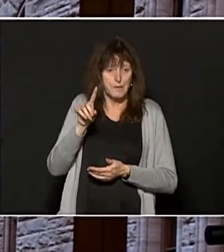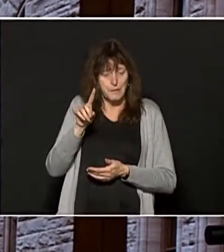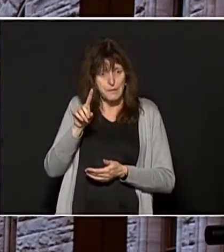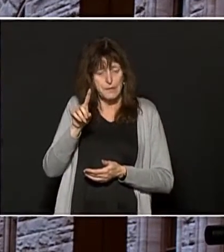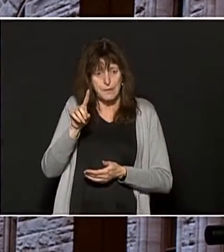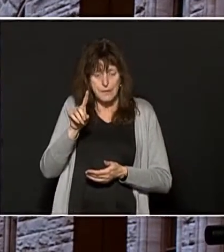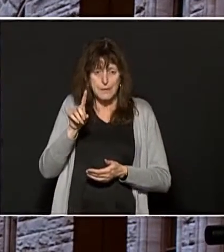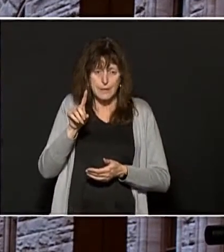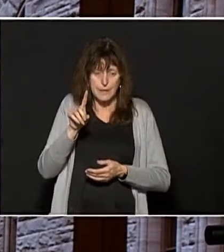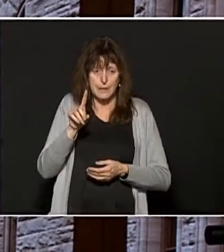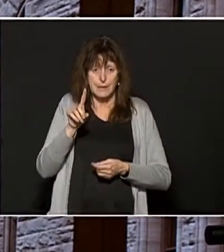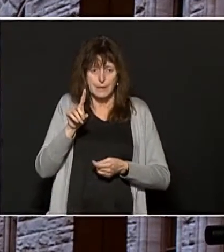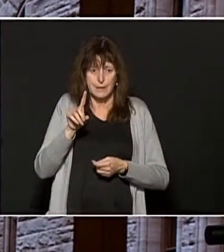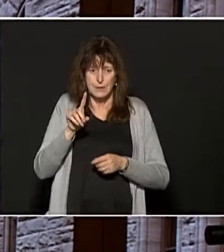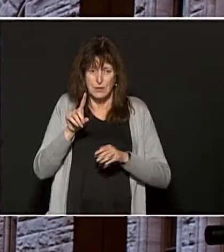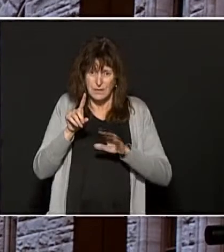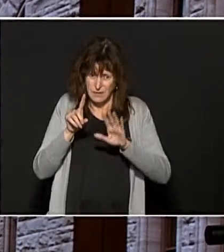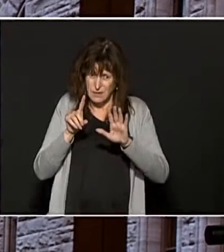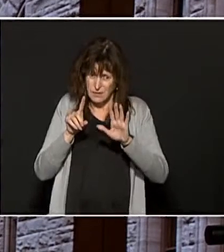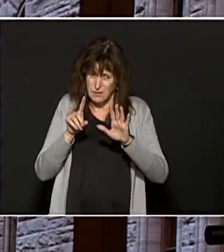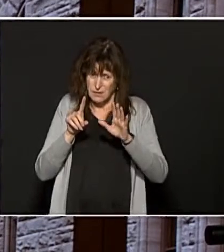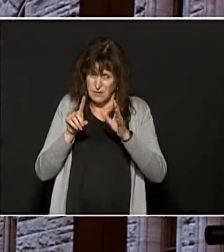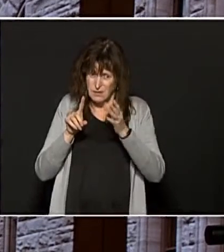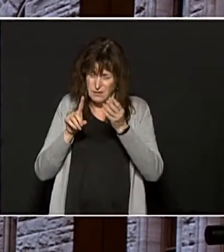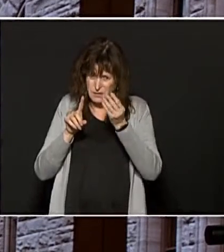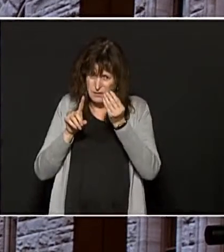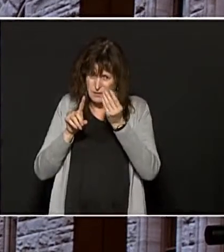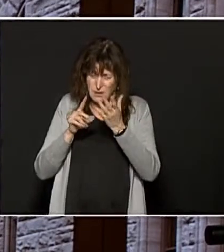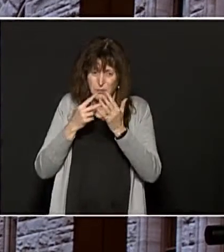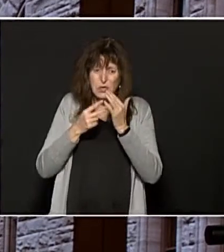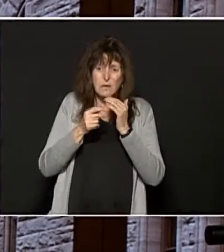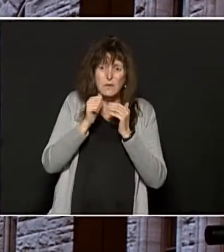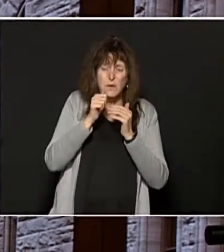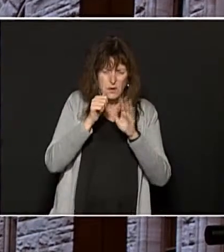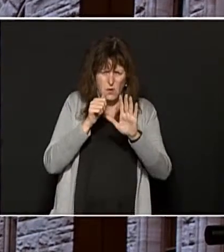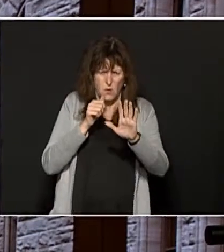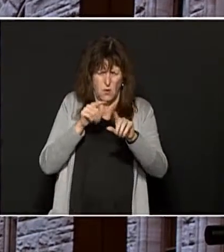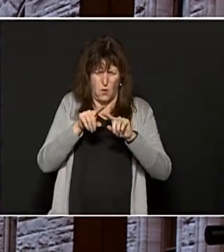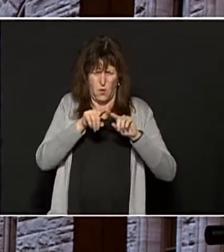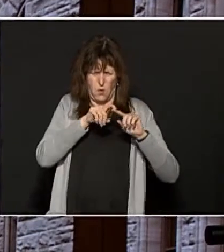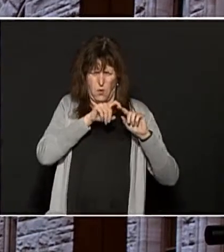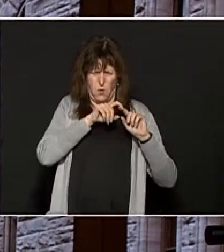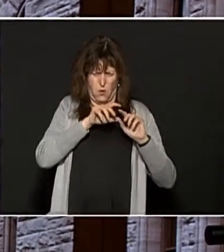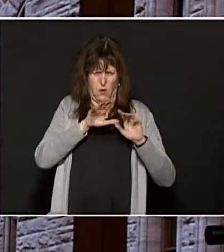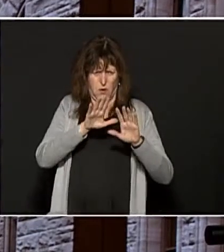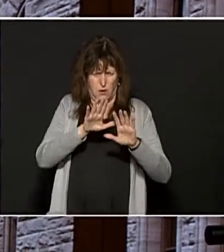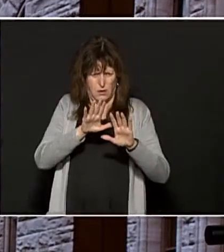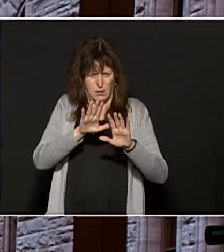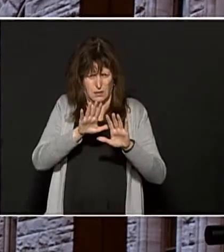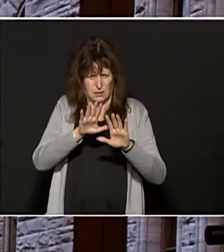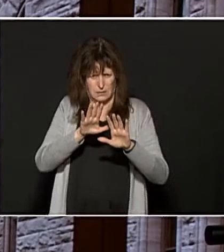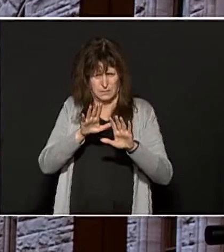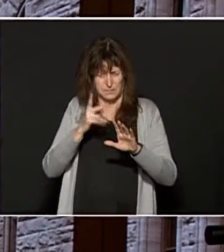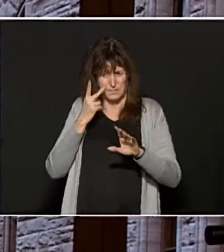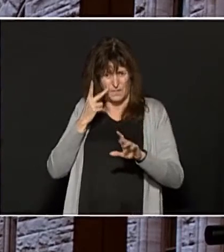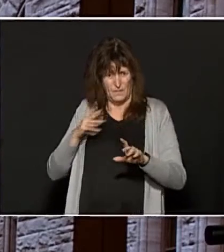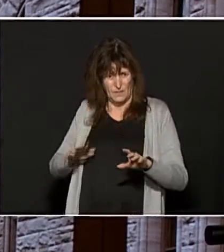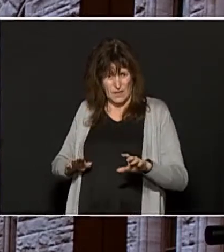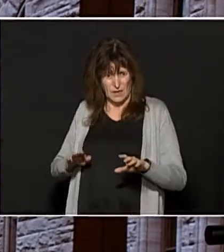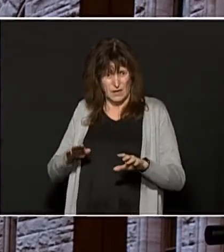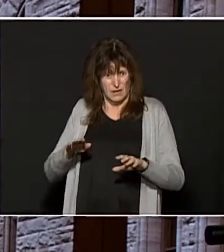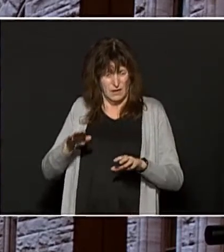And I'll tell you what we're projecting for tomorrow in a moment. So you can see a steady increase as our volume of testing has gone